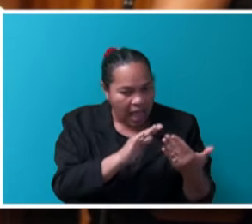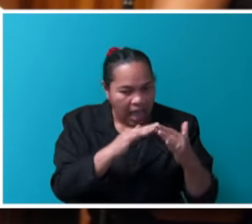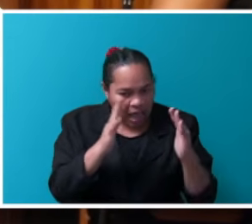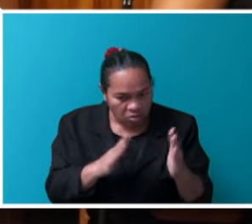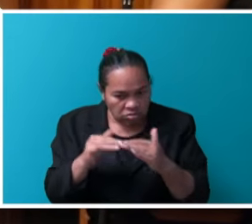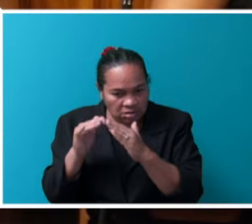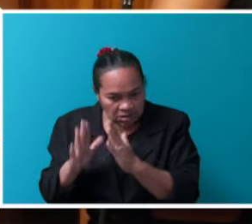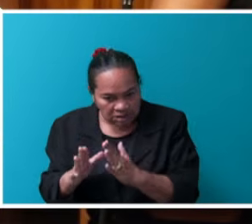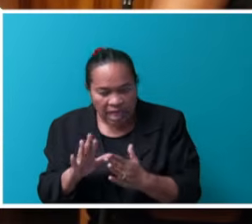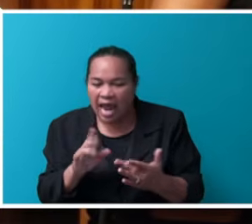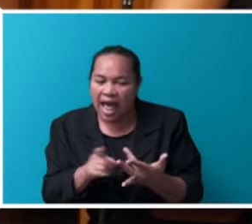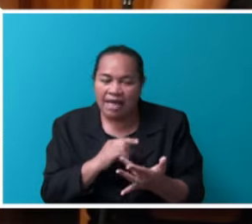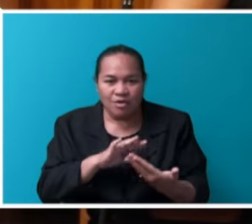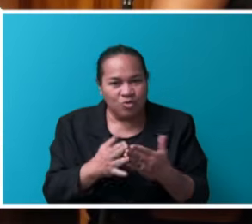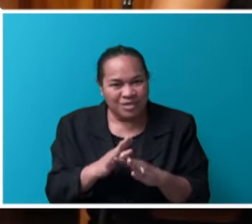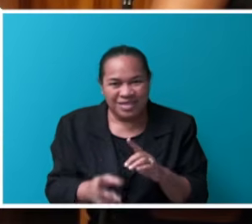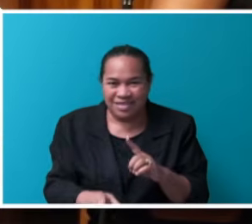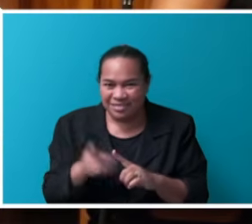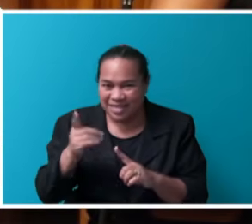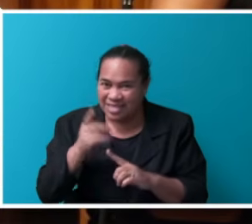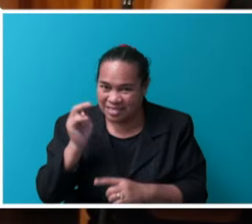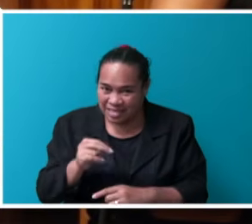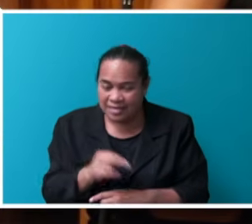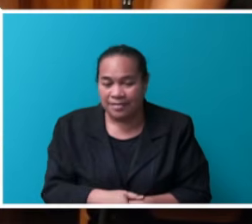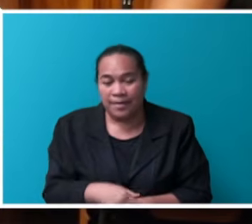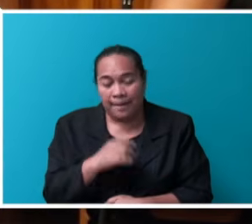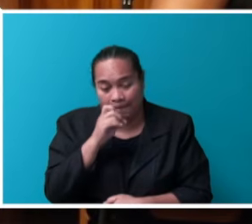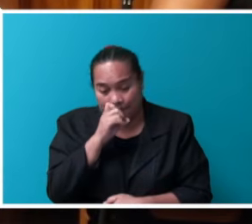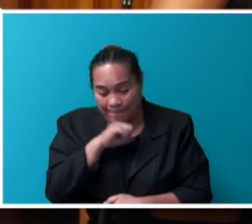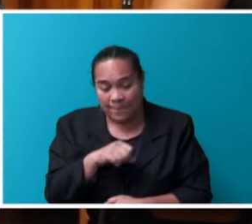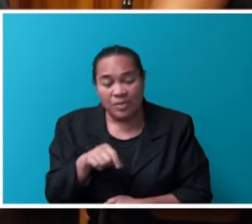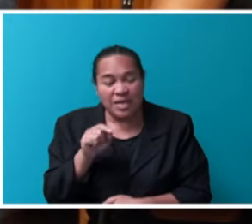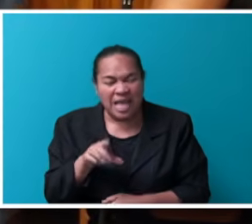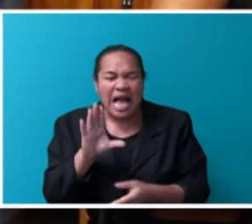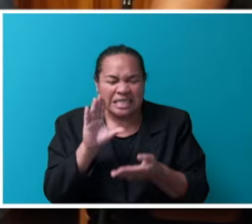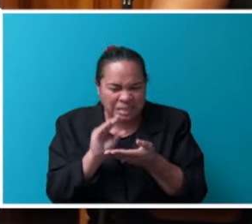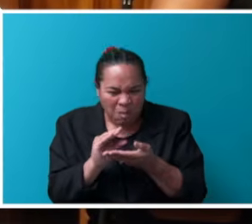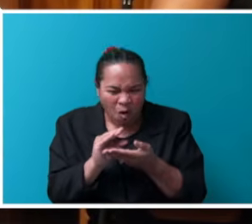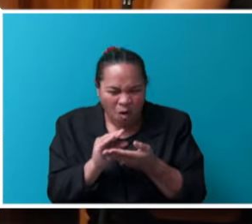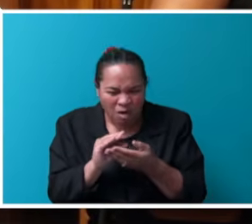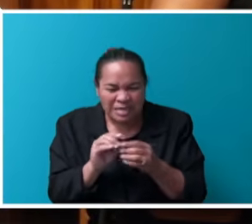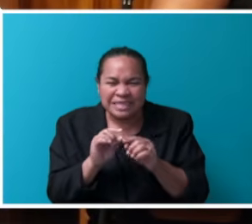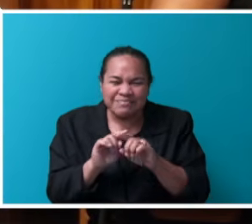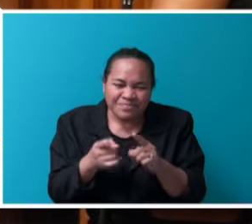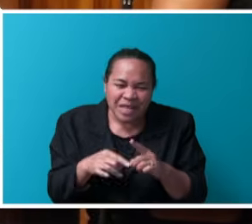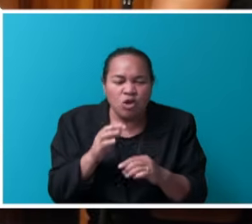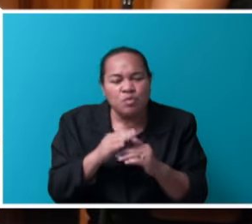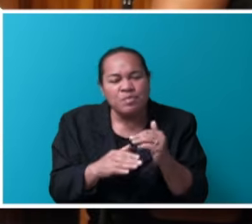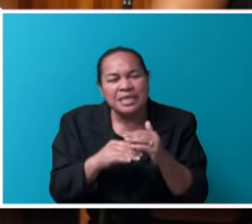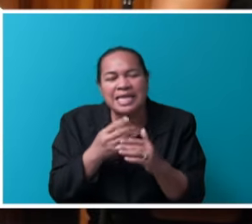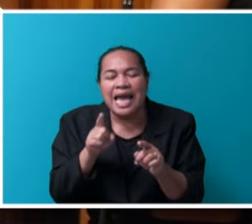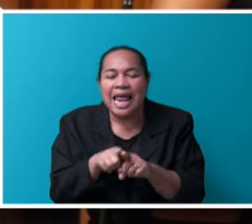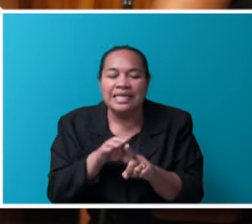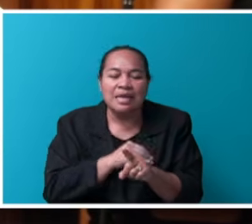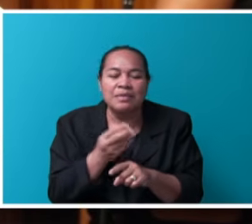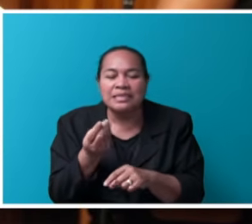development projects. These seemingly small interventions, such as building a simple footbridge